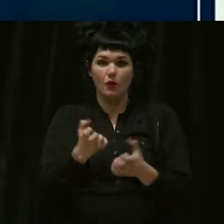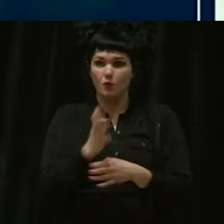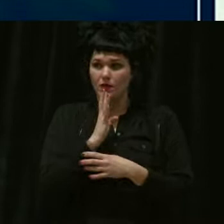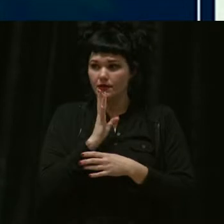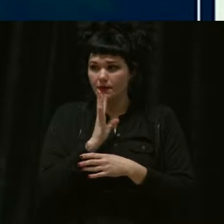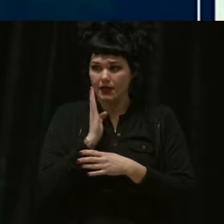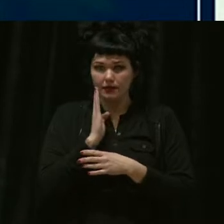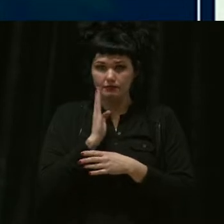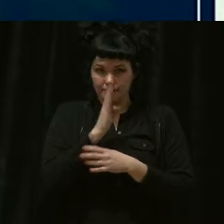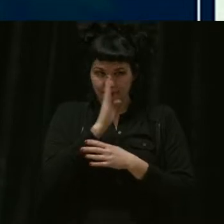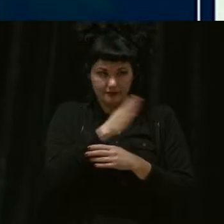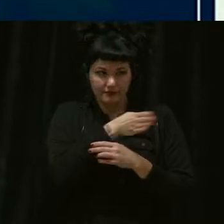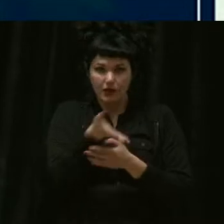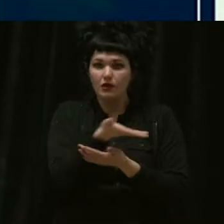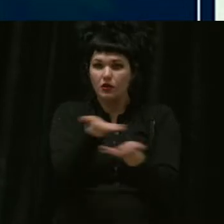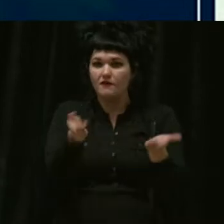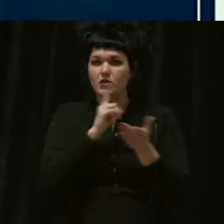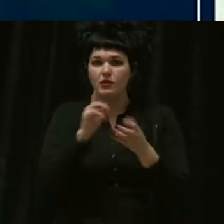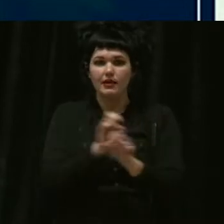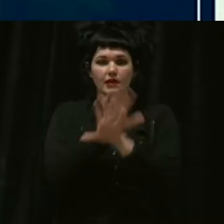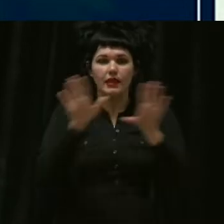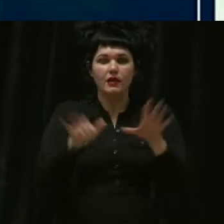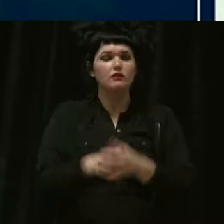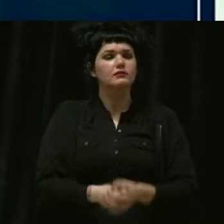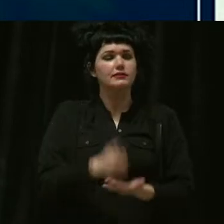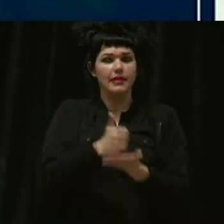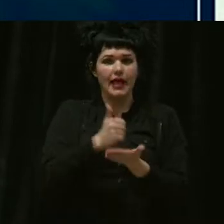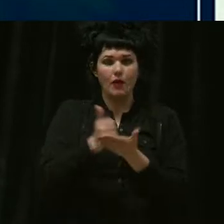clear. To help coordinate the